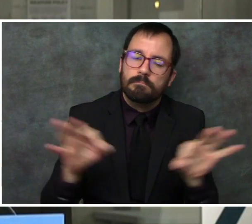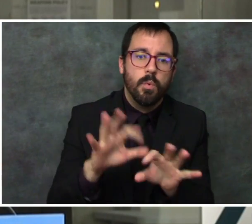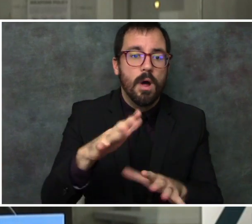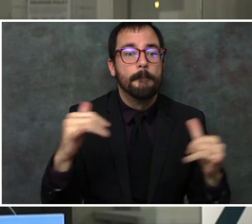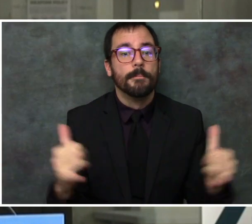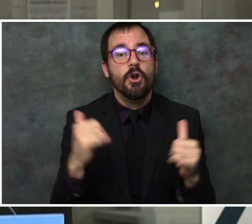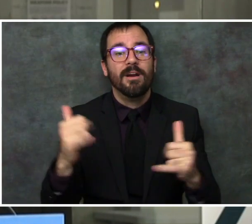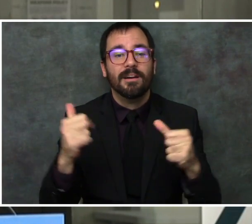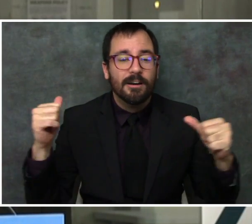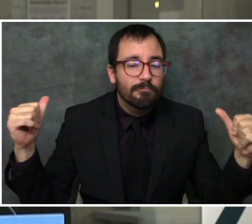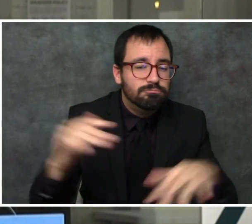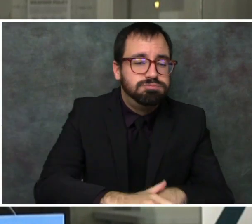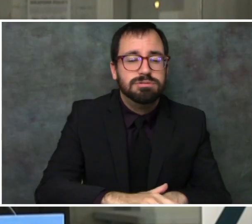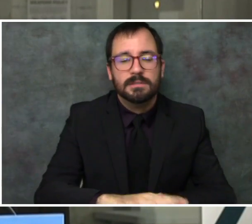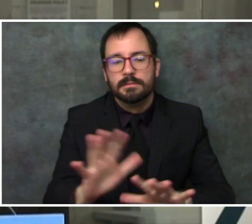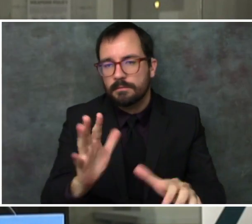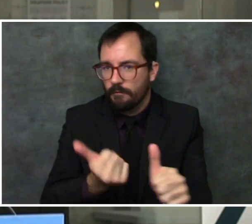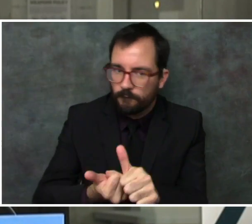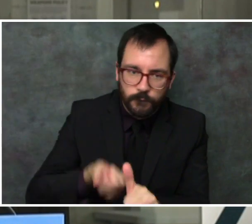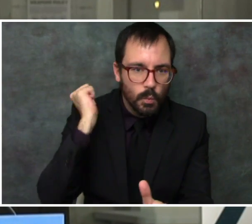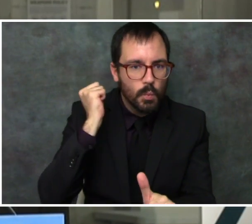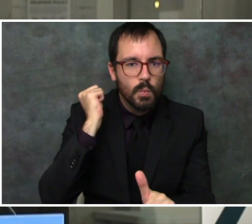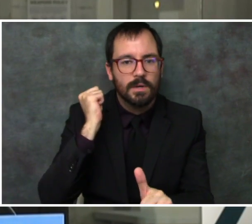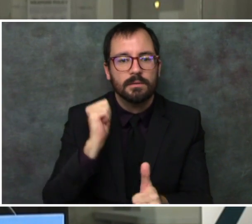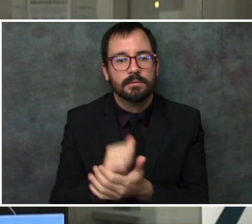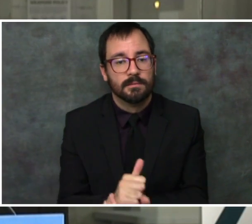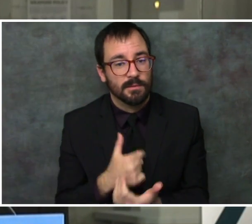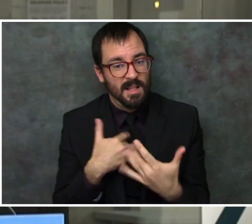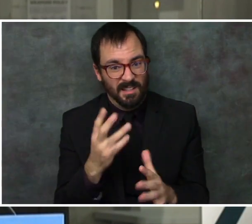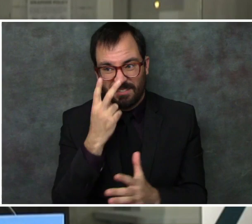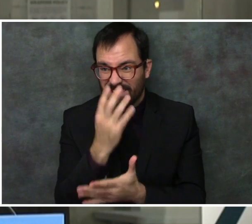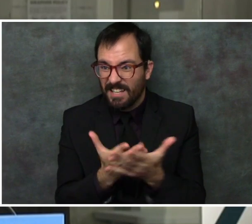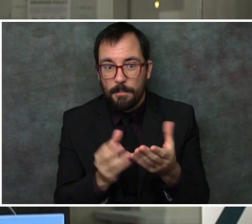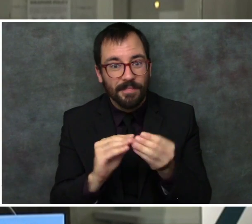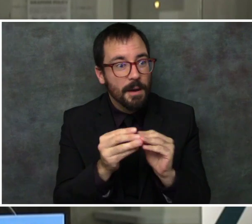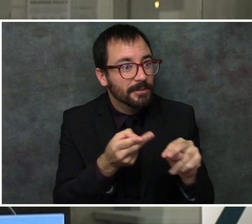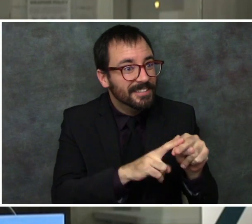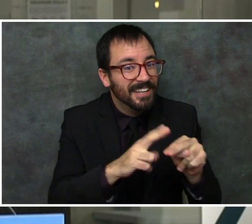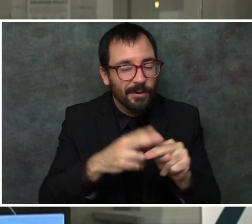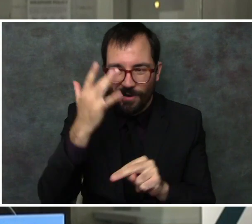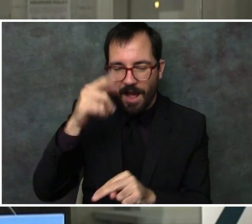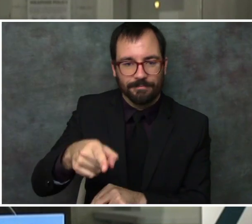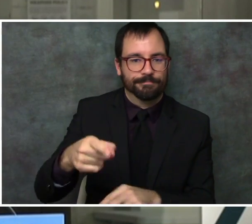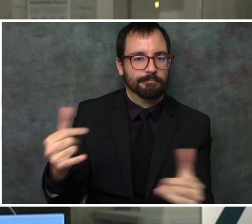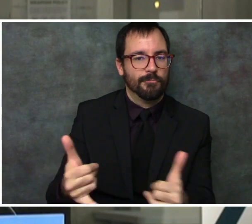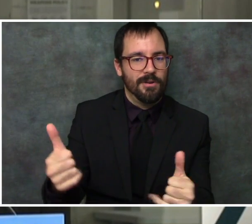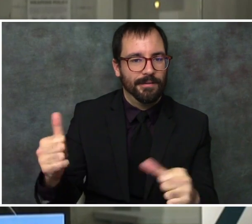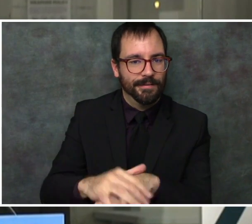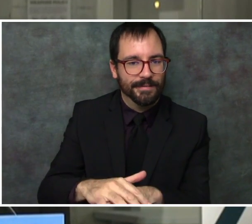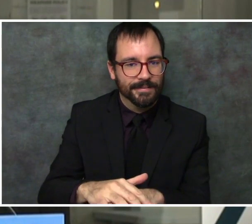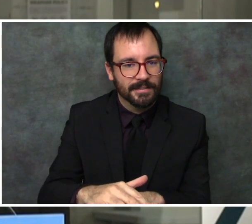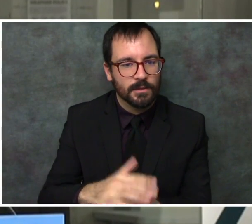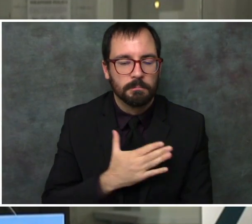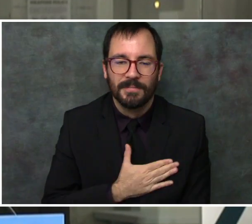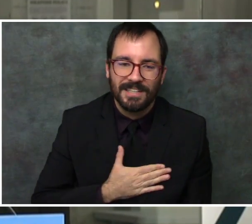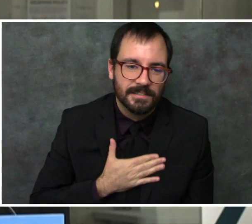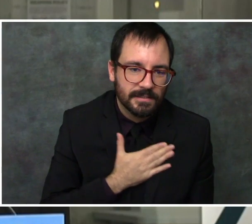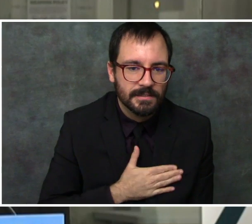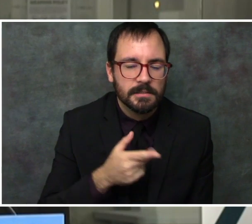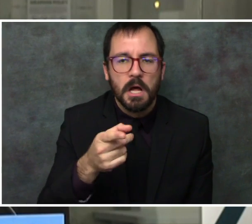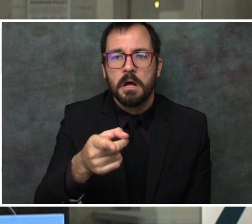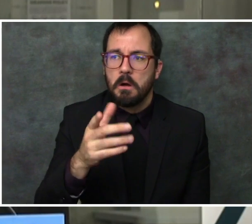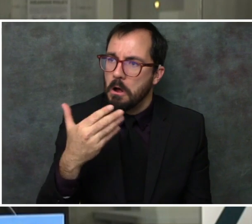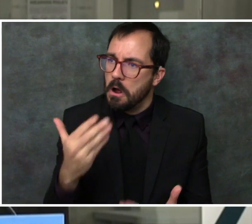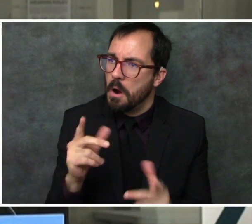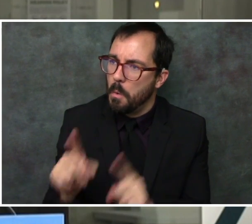from. Please don't put a party ahead of your ability to get our kids back to school. That's something that is